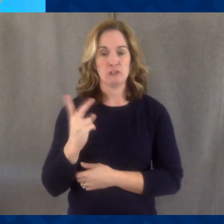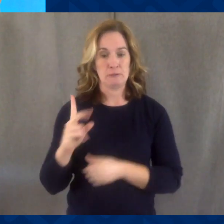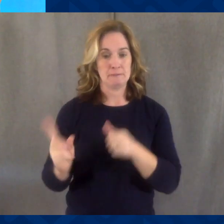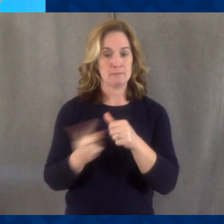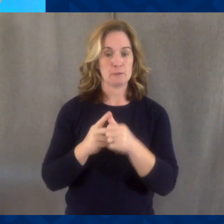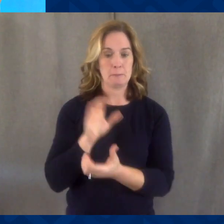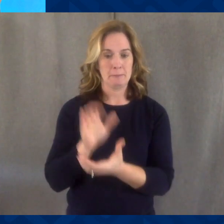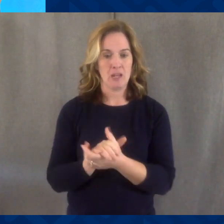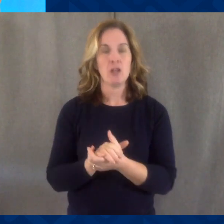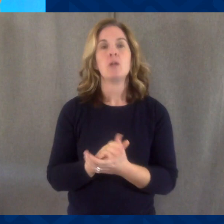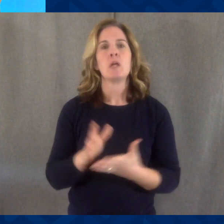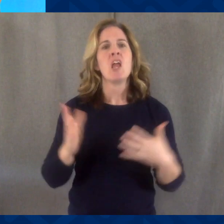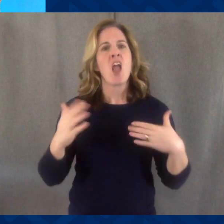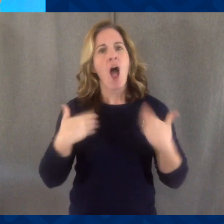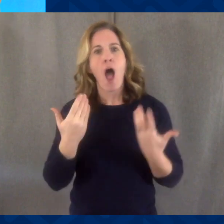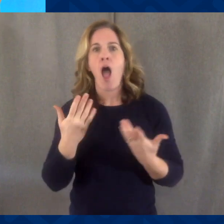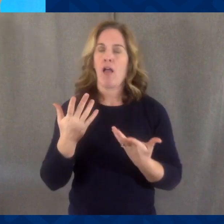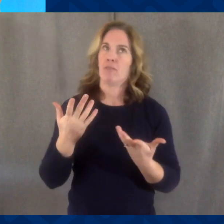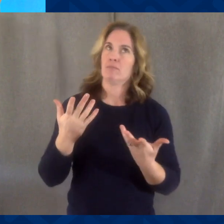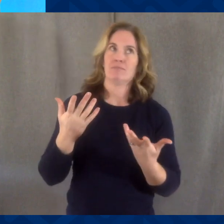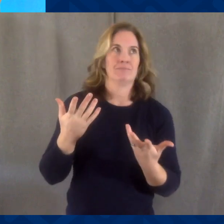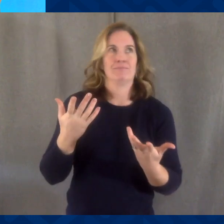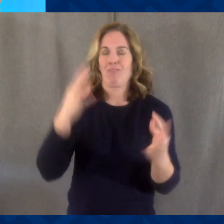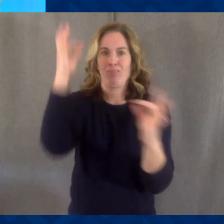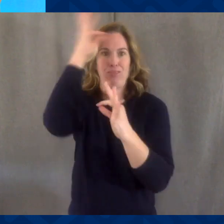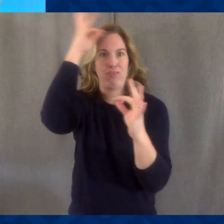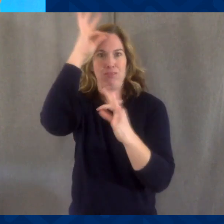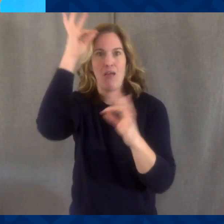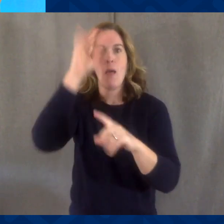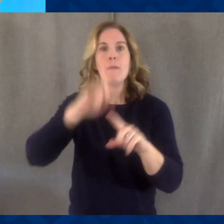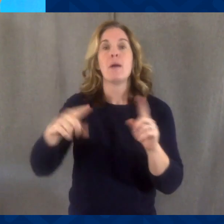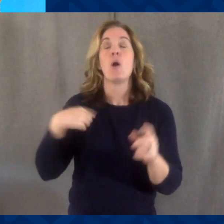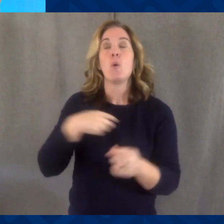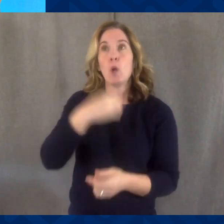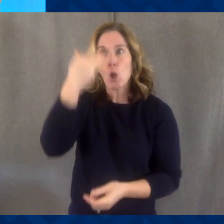and foolish, but we knew enough to know that